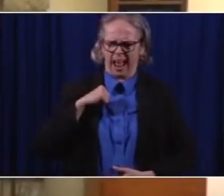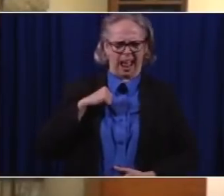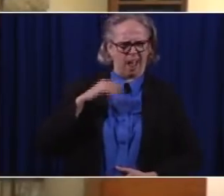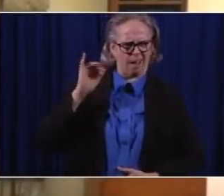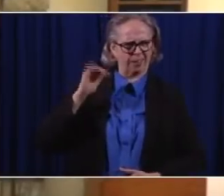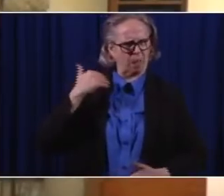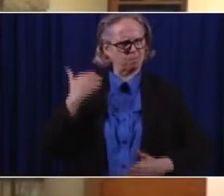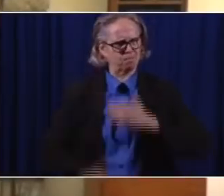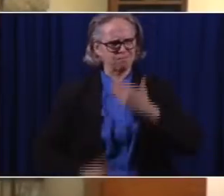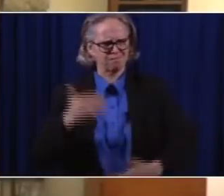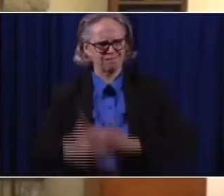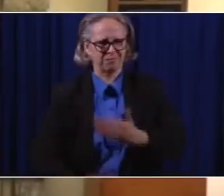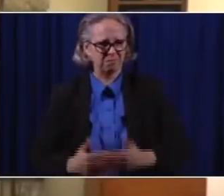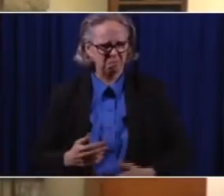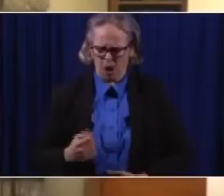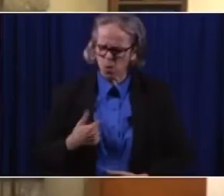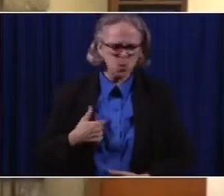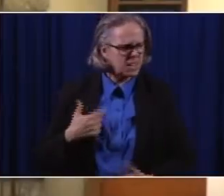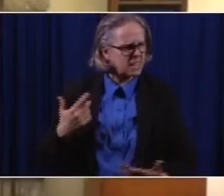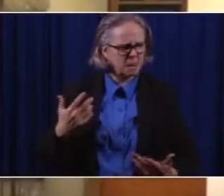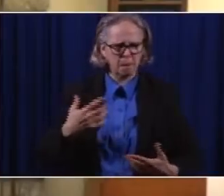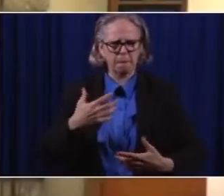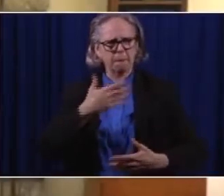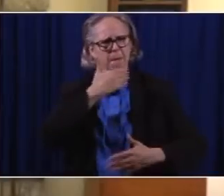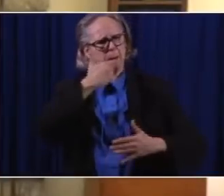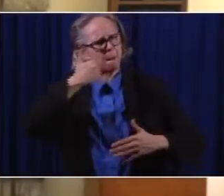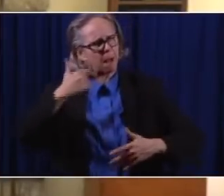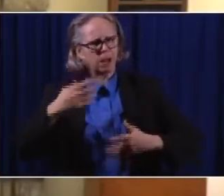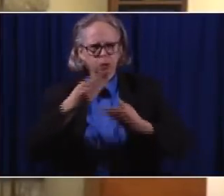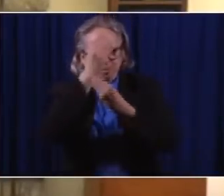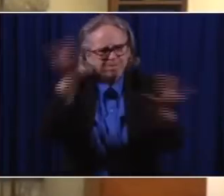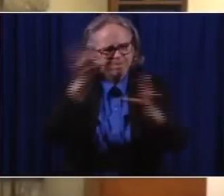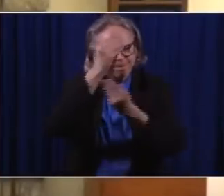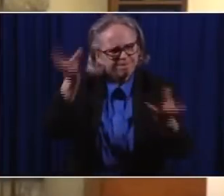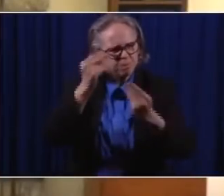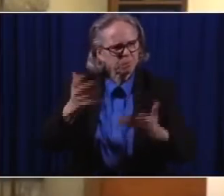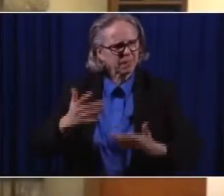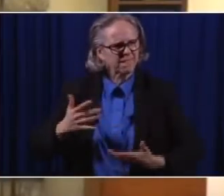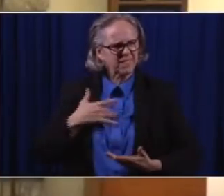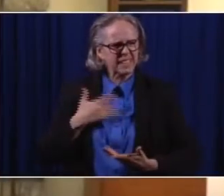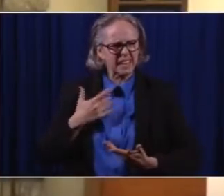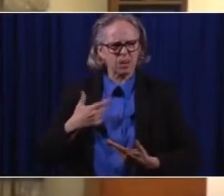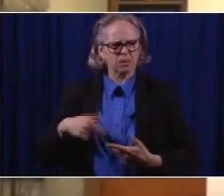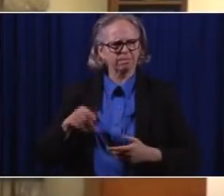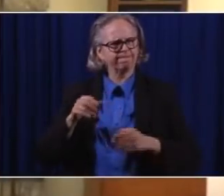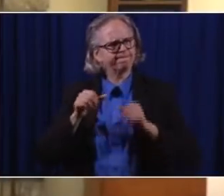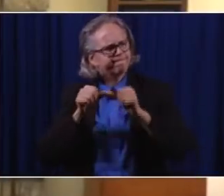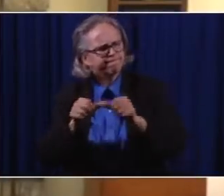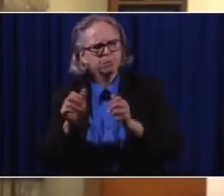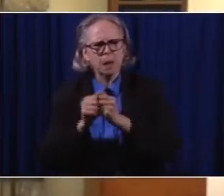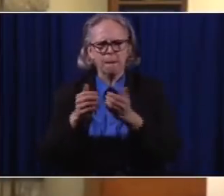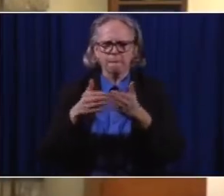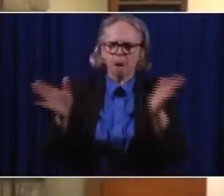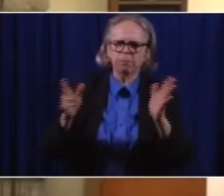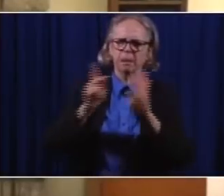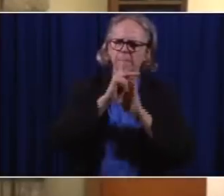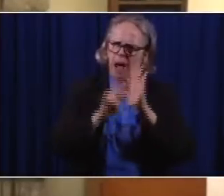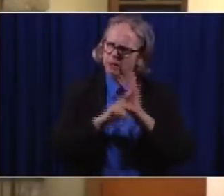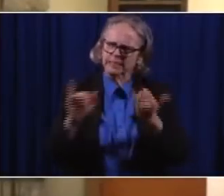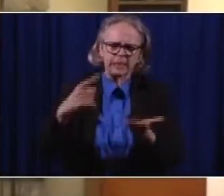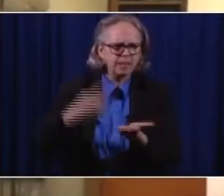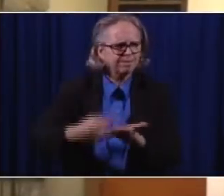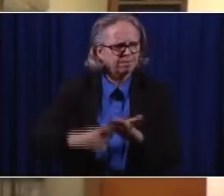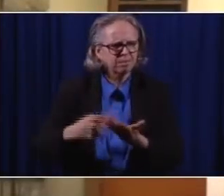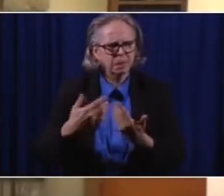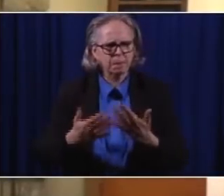think, as people discuss public policy issues, to be able to pull down information, whether it's the public, whether it's the news media.